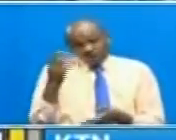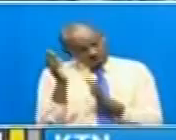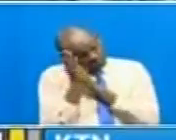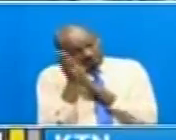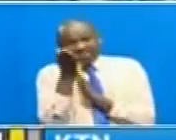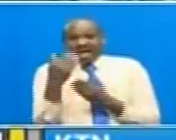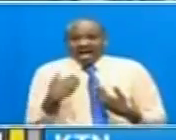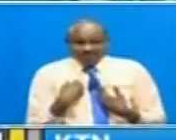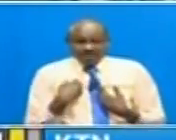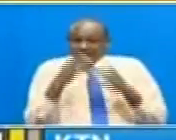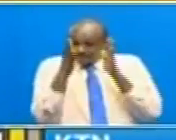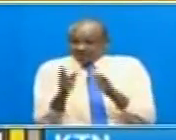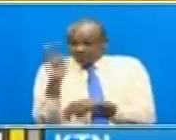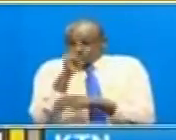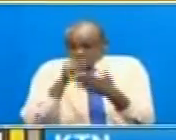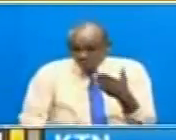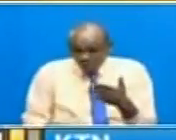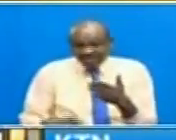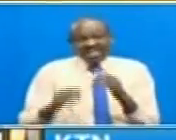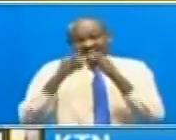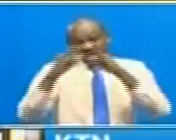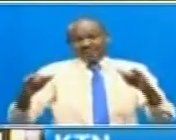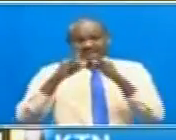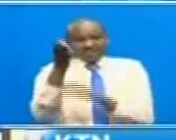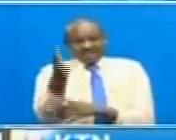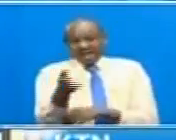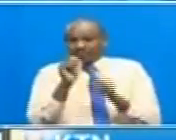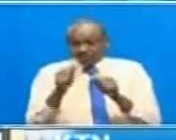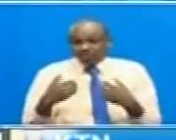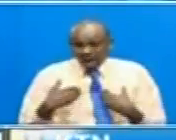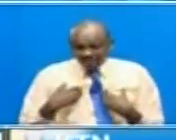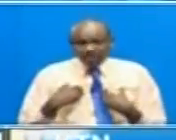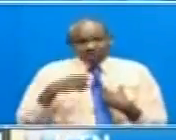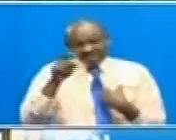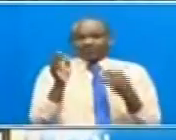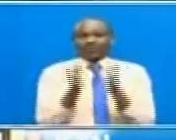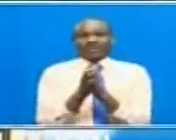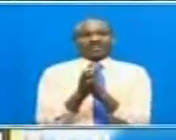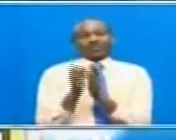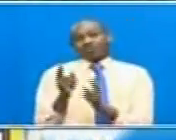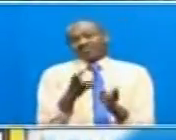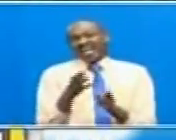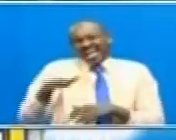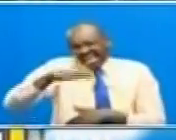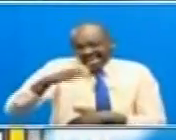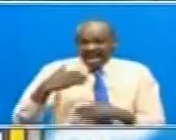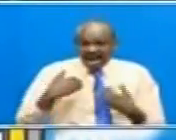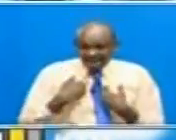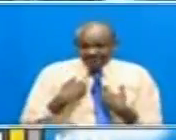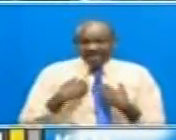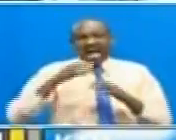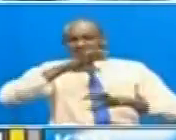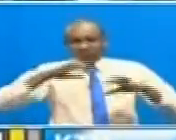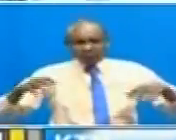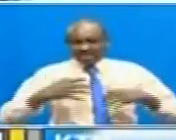accommodation, the investor uses tented camps, further giving a scene of being in touch with nature. The area boasts of wildlife such